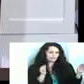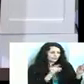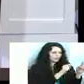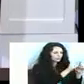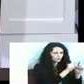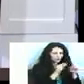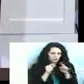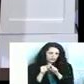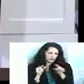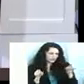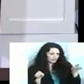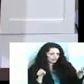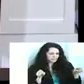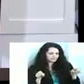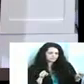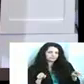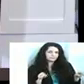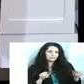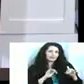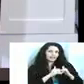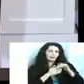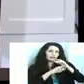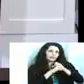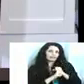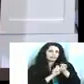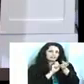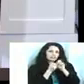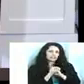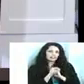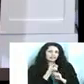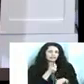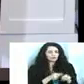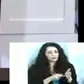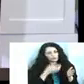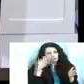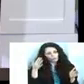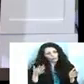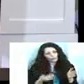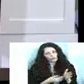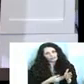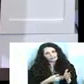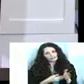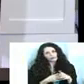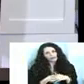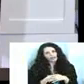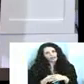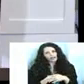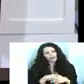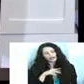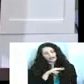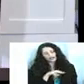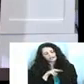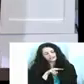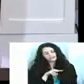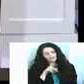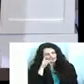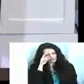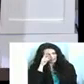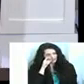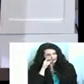the ways in which it has been paraphrased or changed. And every now and again, I get a glimpse of him looking over his glasses at